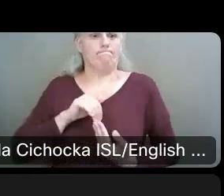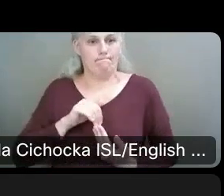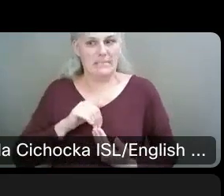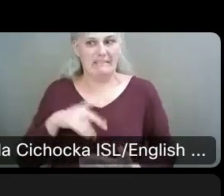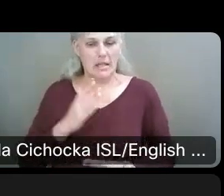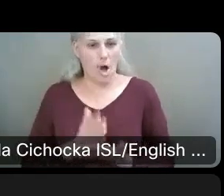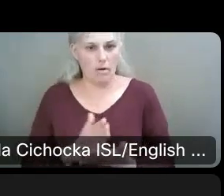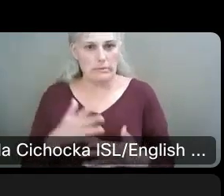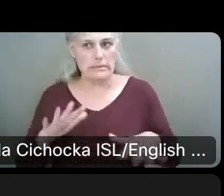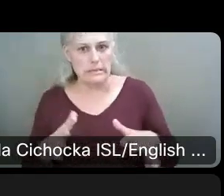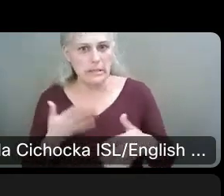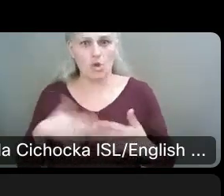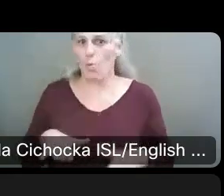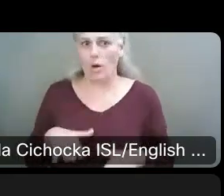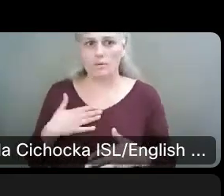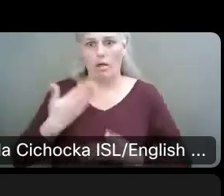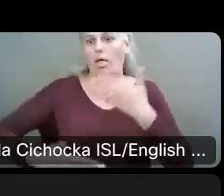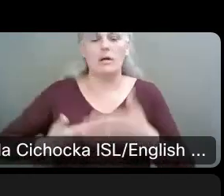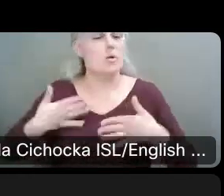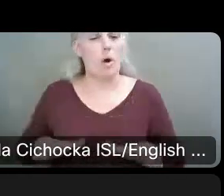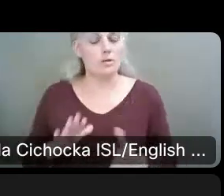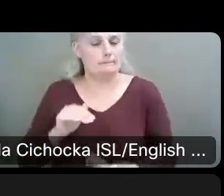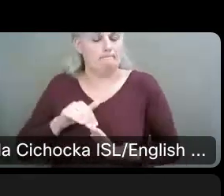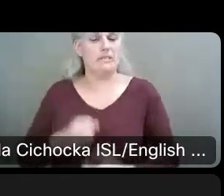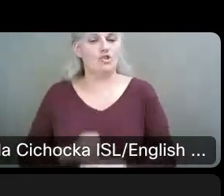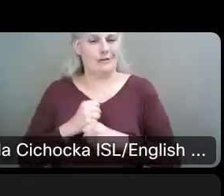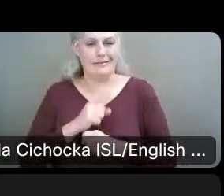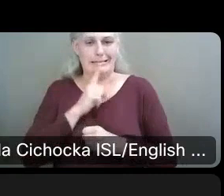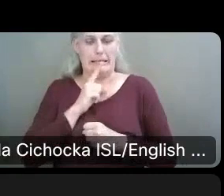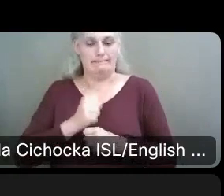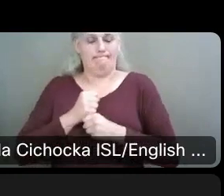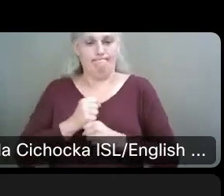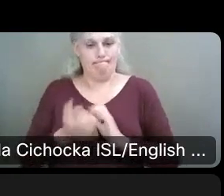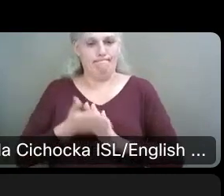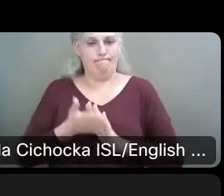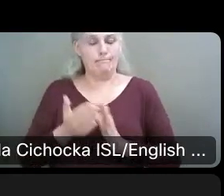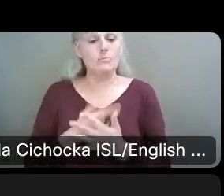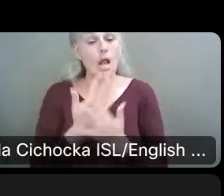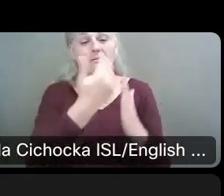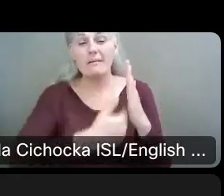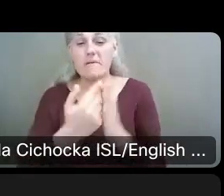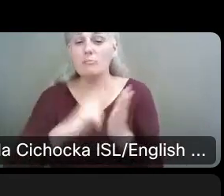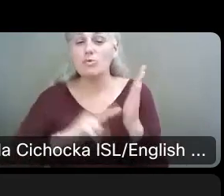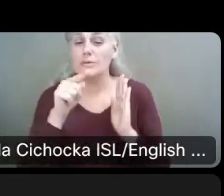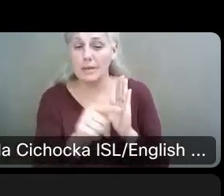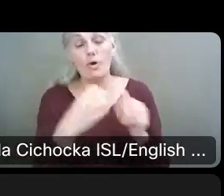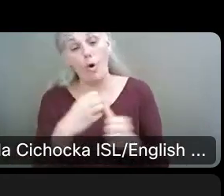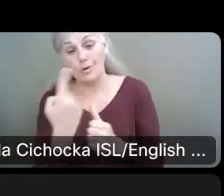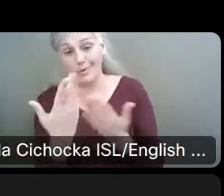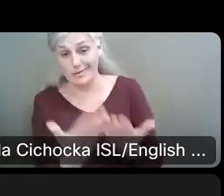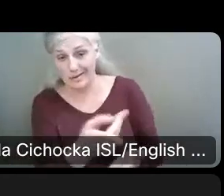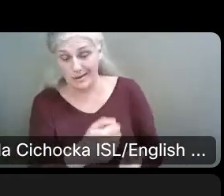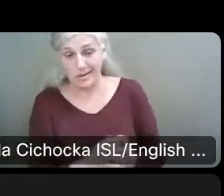and they suffer in silence, and we want to address that. So a lot of the slides I'm using, here's another one,